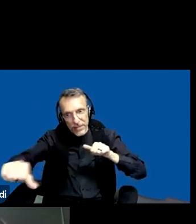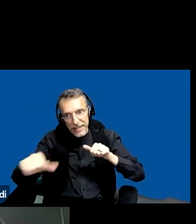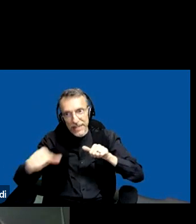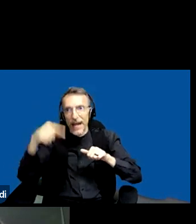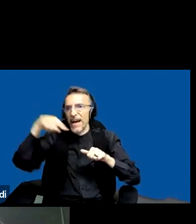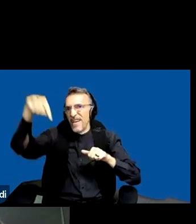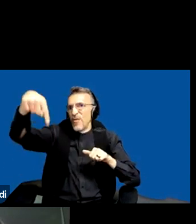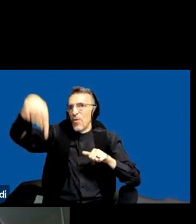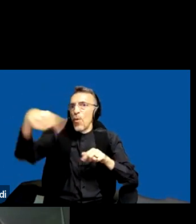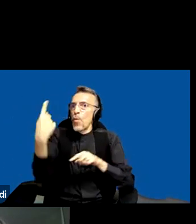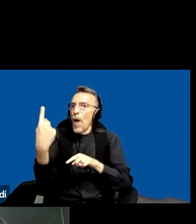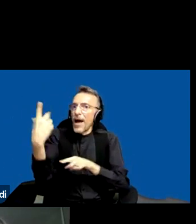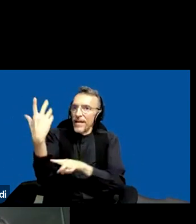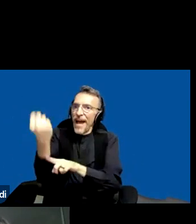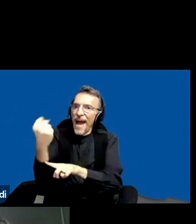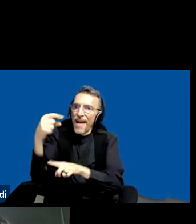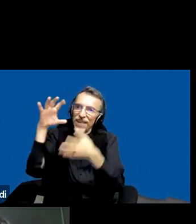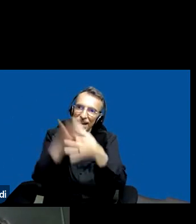issue.